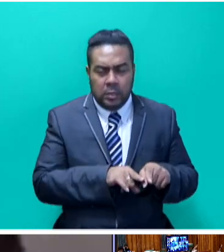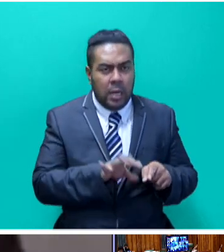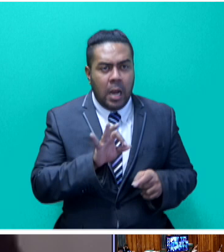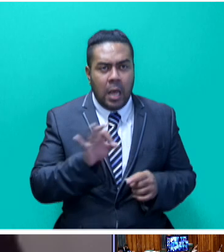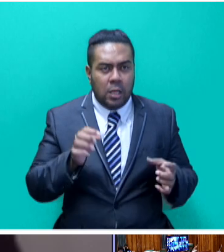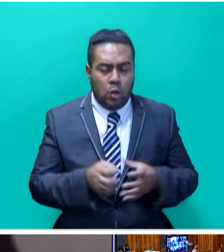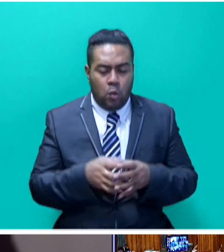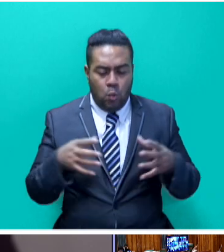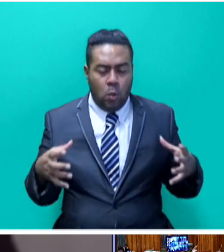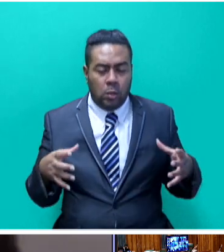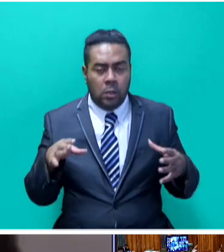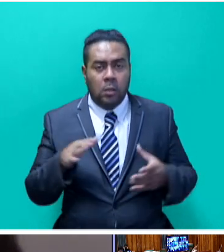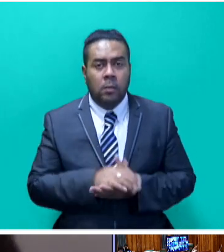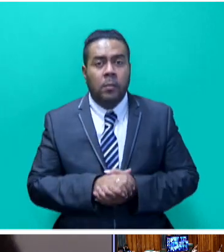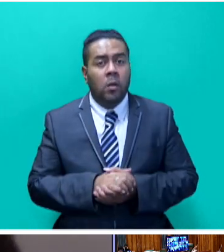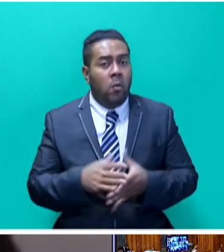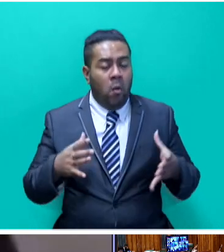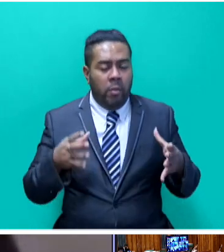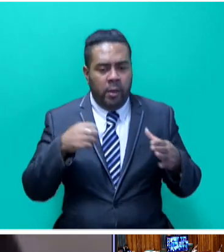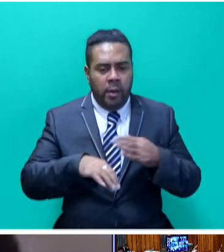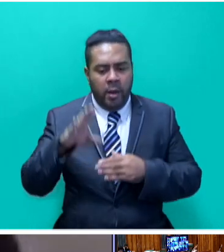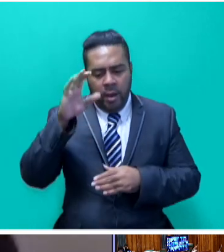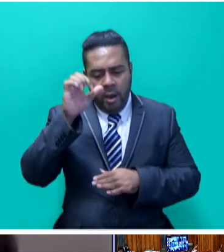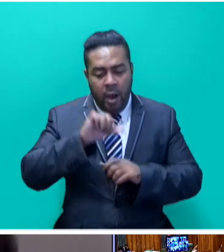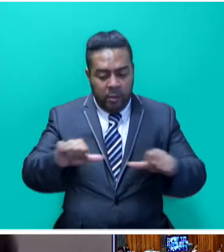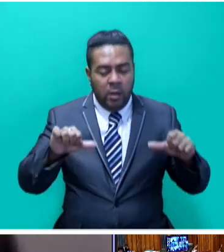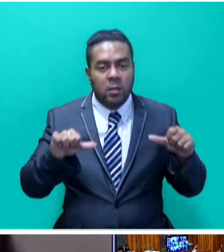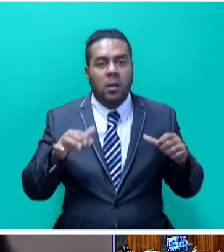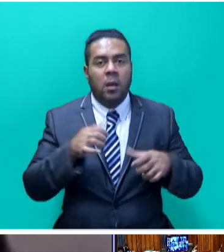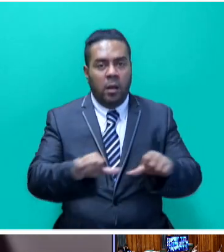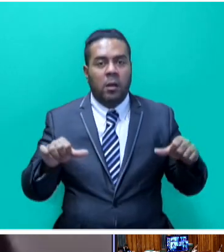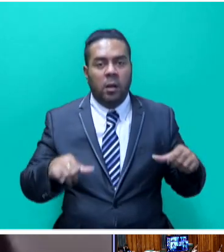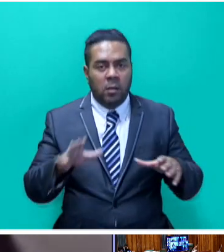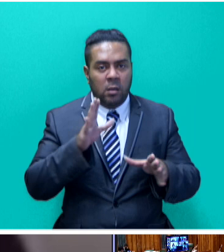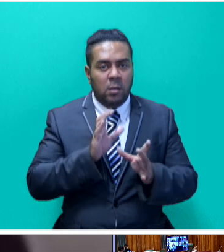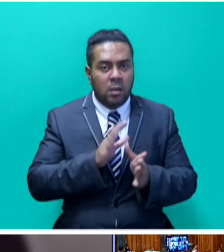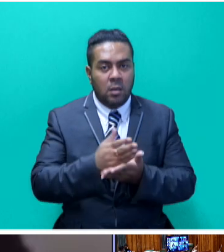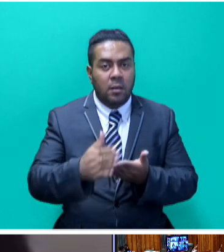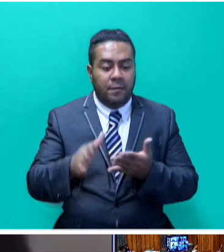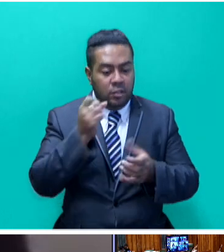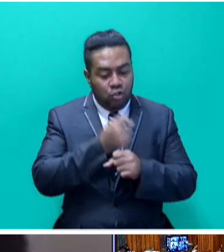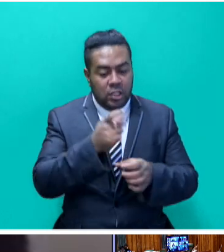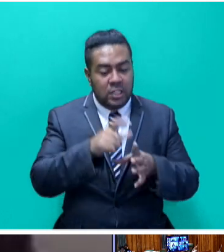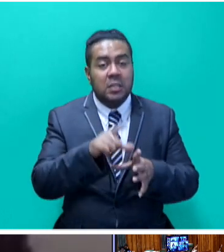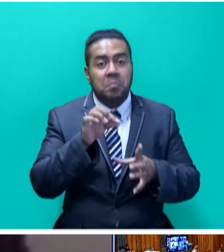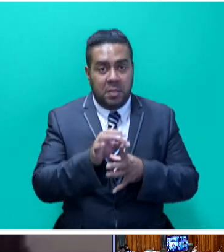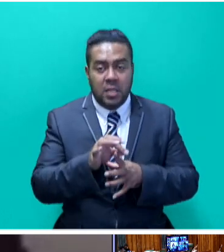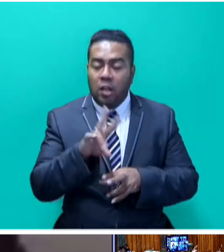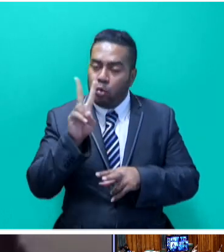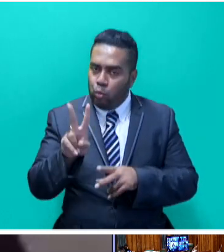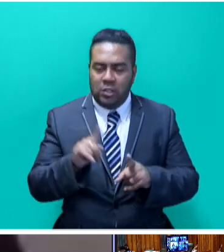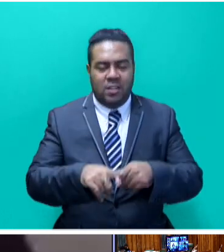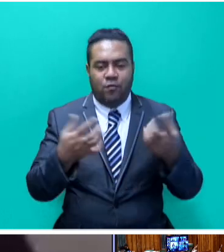in that sector. Growth in agriculture and agriculture's share of GDP are two different